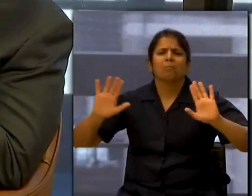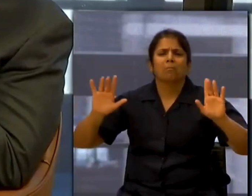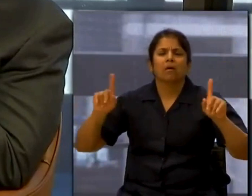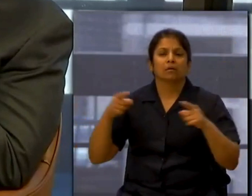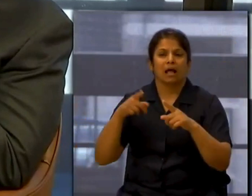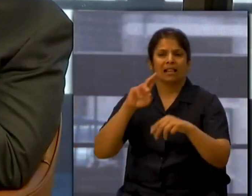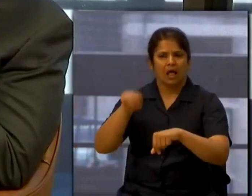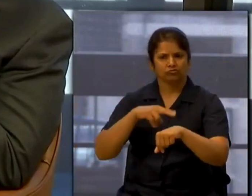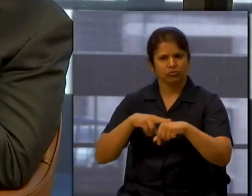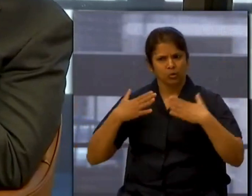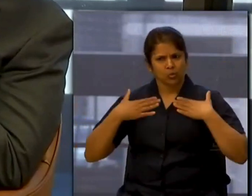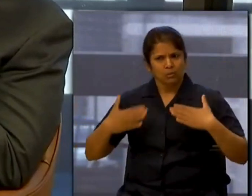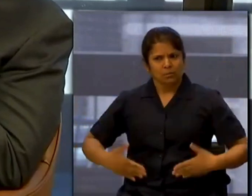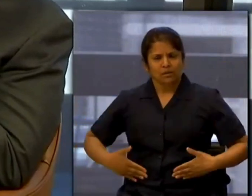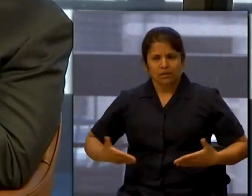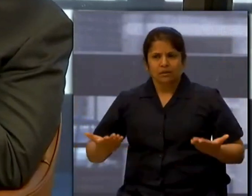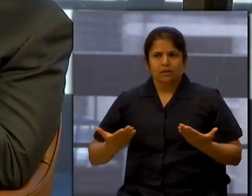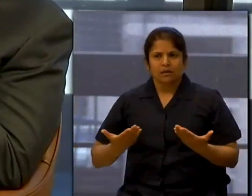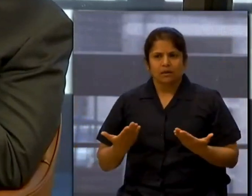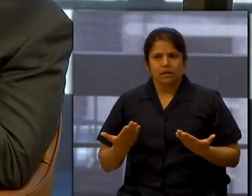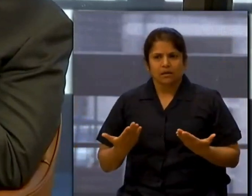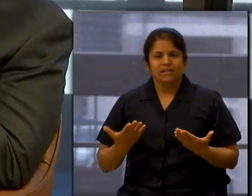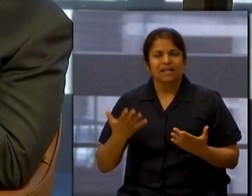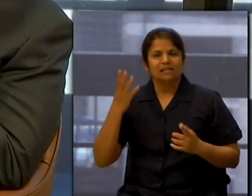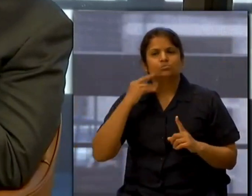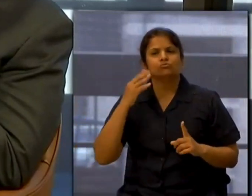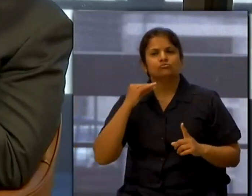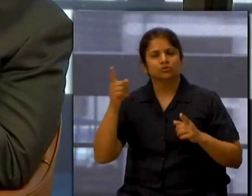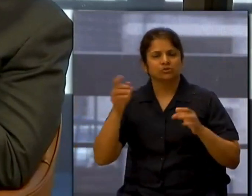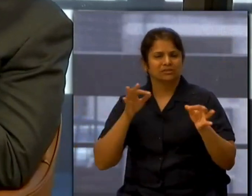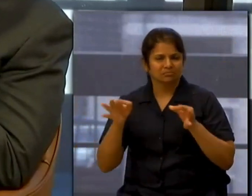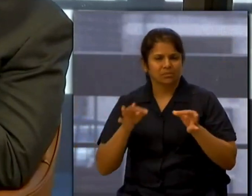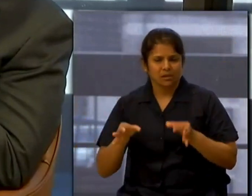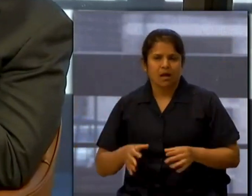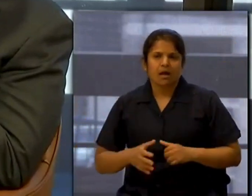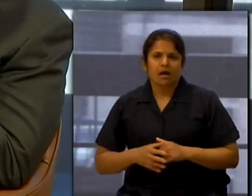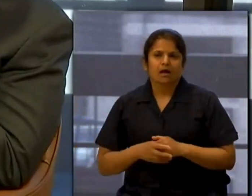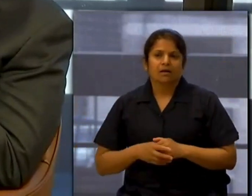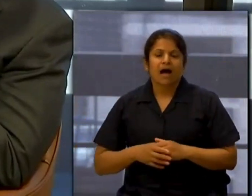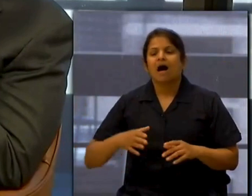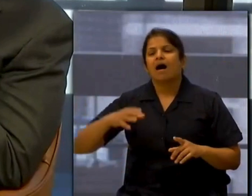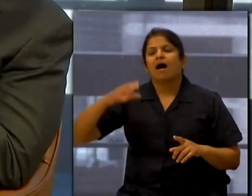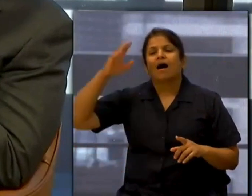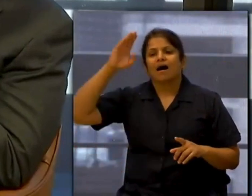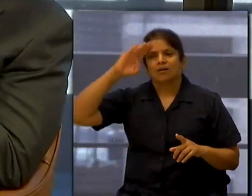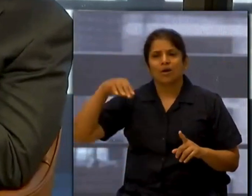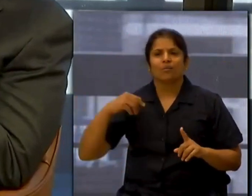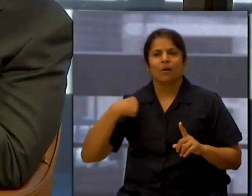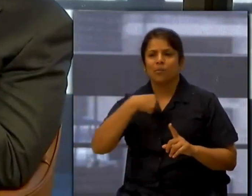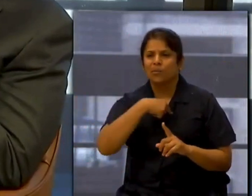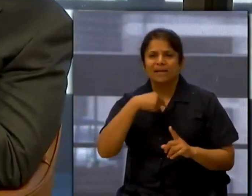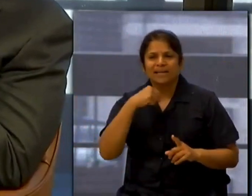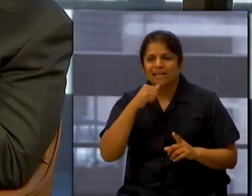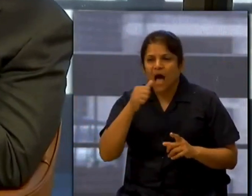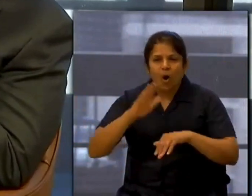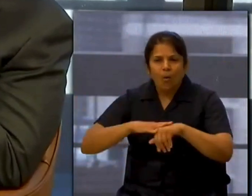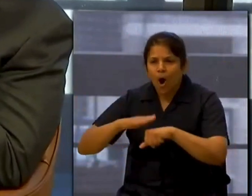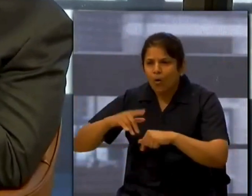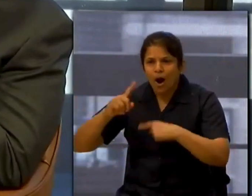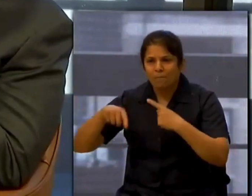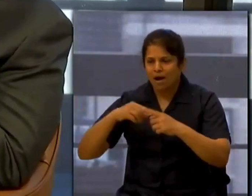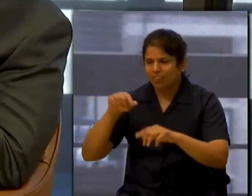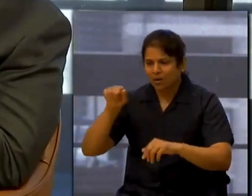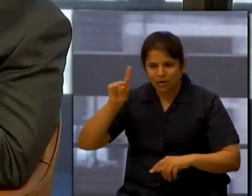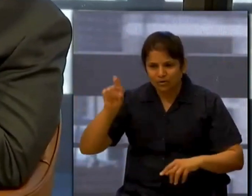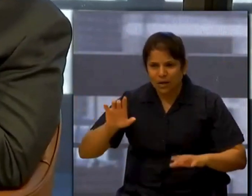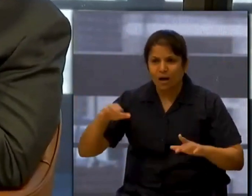describing. So it's a little bit of a curveball because we didn't talk about that question before, but I can't resist. And then we'll love it if Sara or anybody else